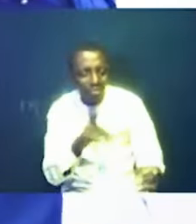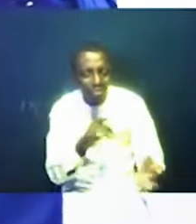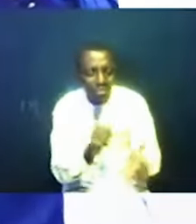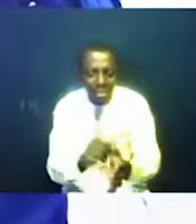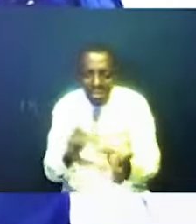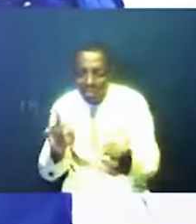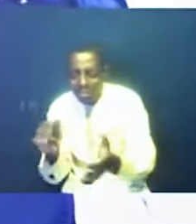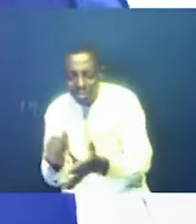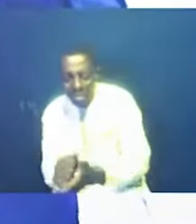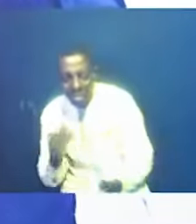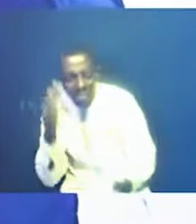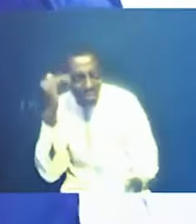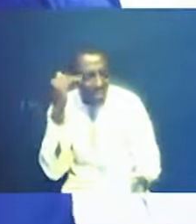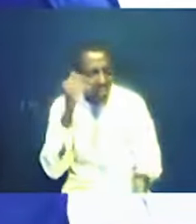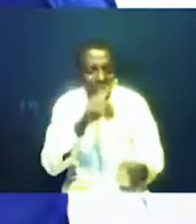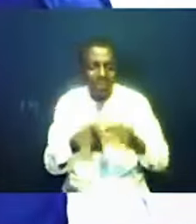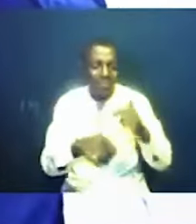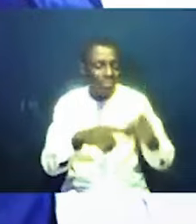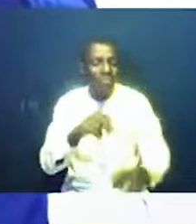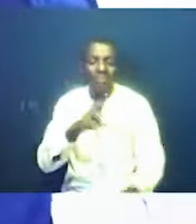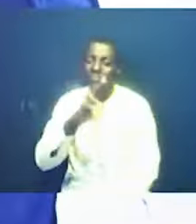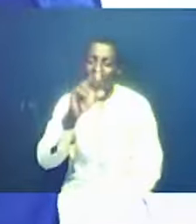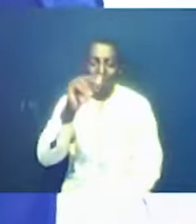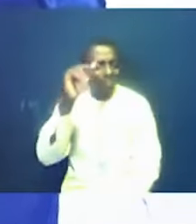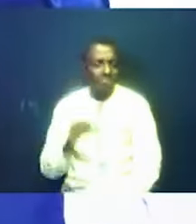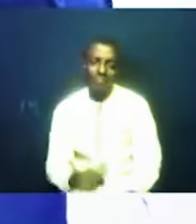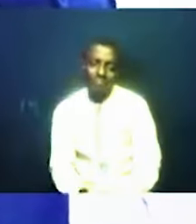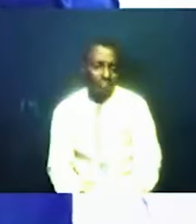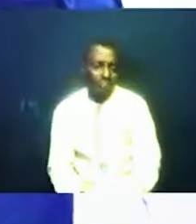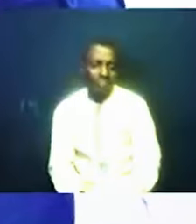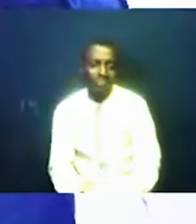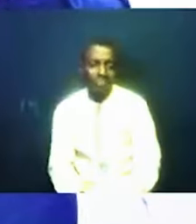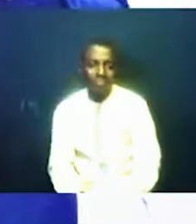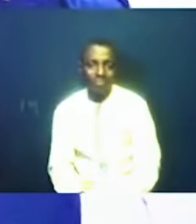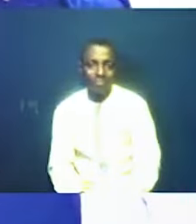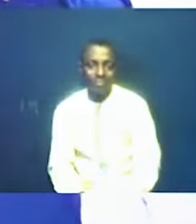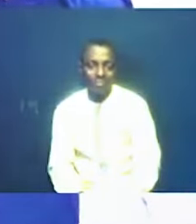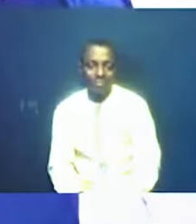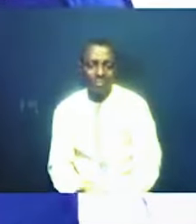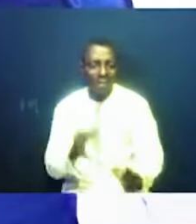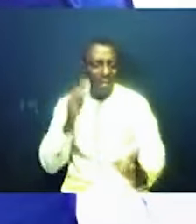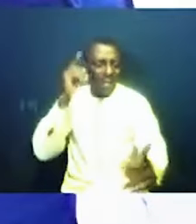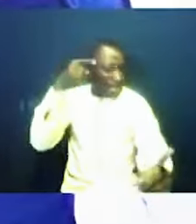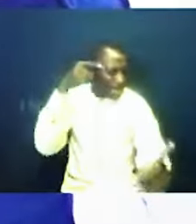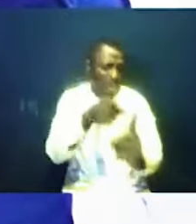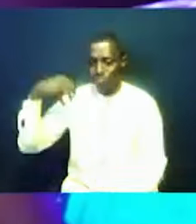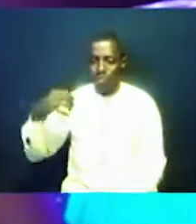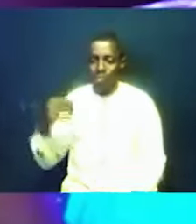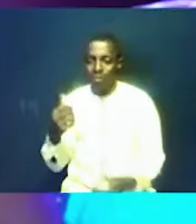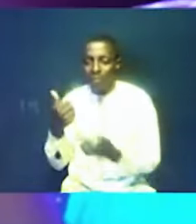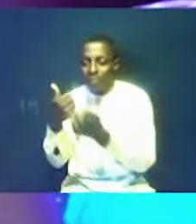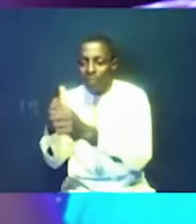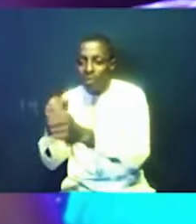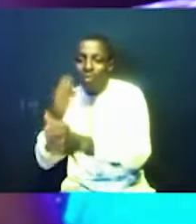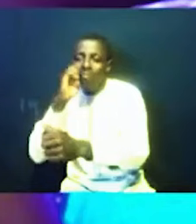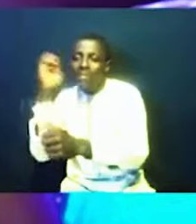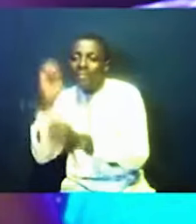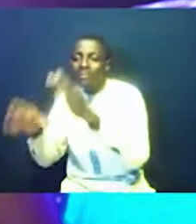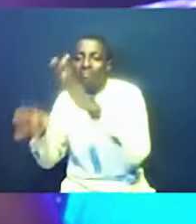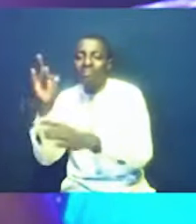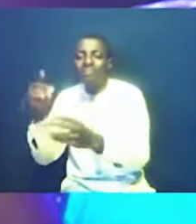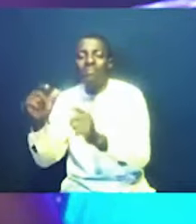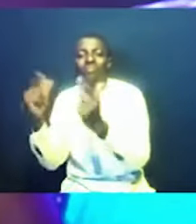something against someone, God will, what of if? Go straight to the point. Set the records. You could have